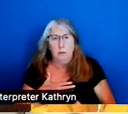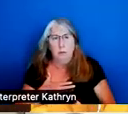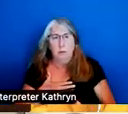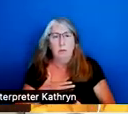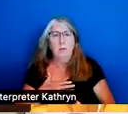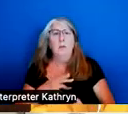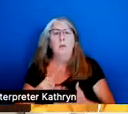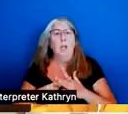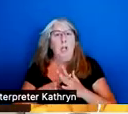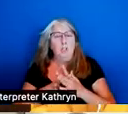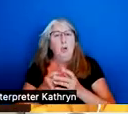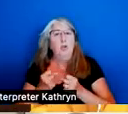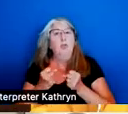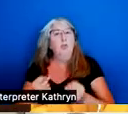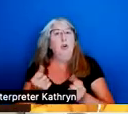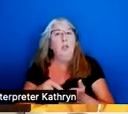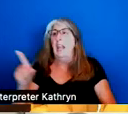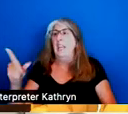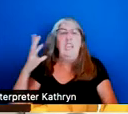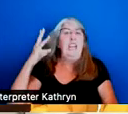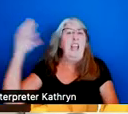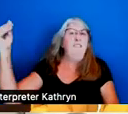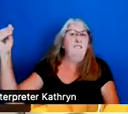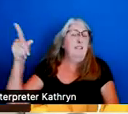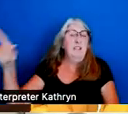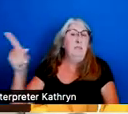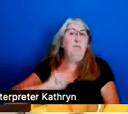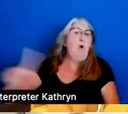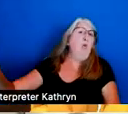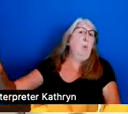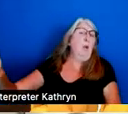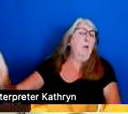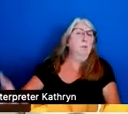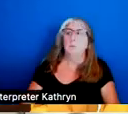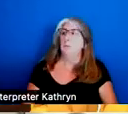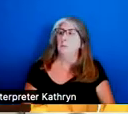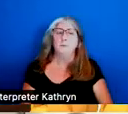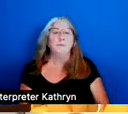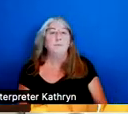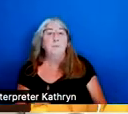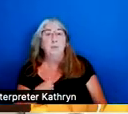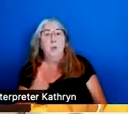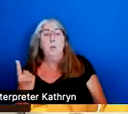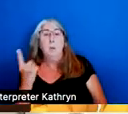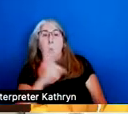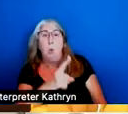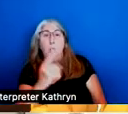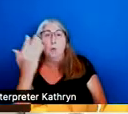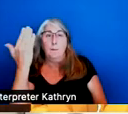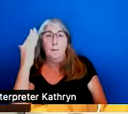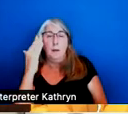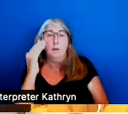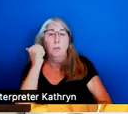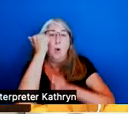by little and he left, he like walked away. So I will go to my mirror and wash